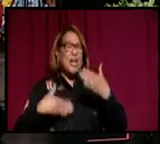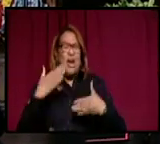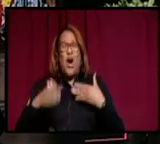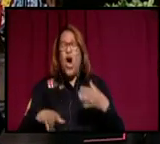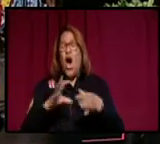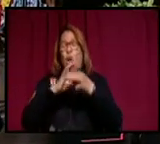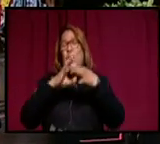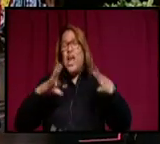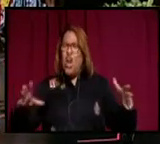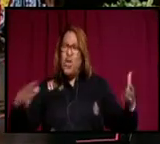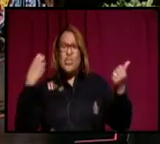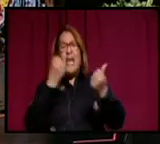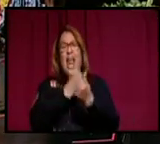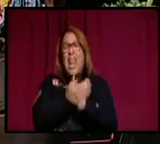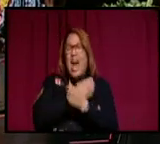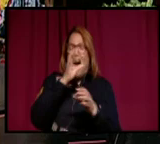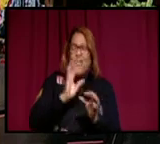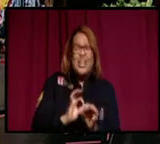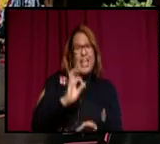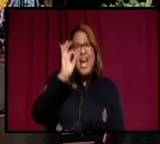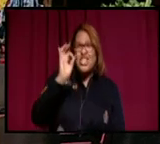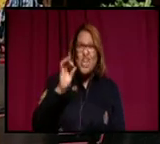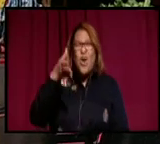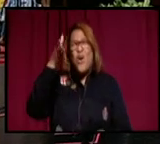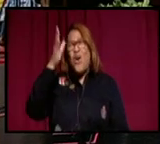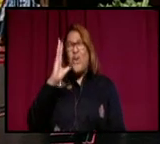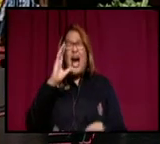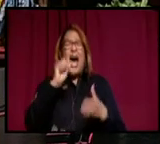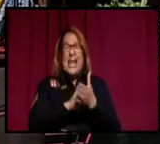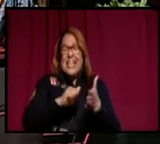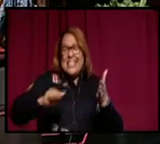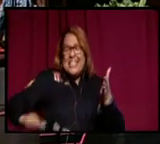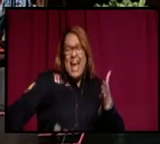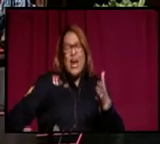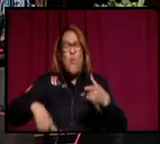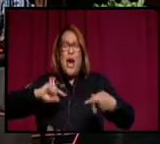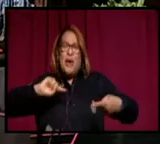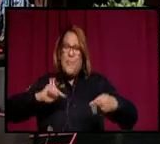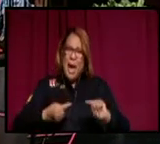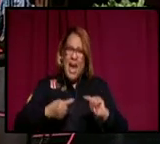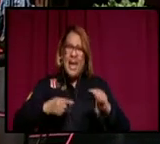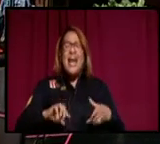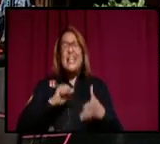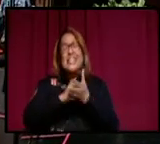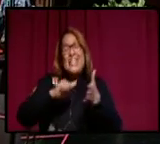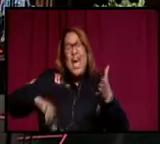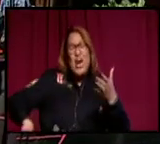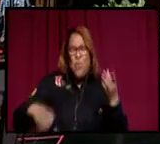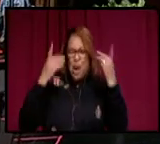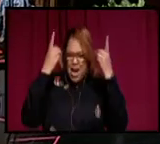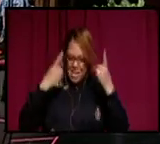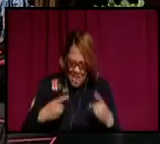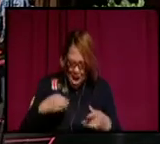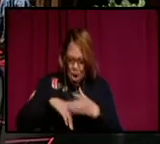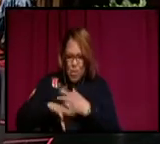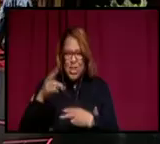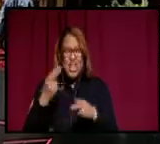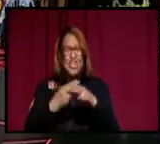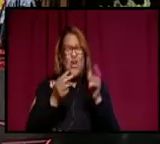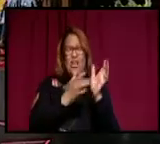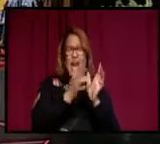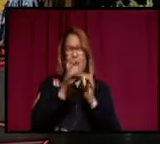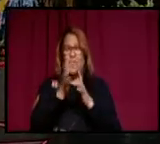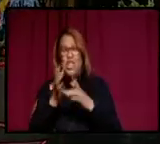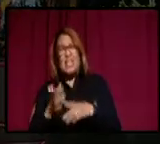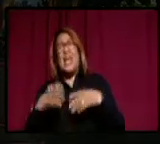we loose love in their soul. Oh, God, take away the pain. Take away the sorrow in your name, Jesus.